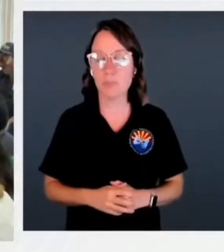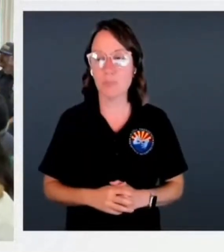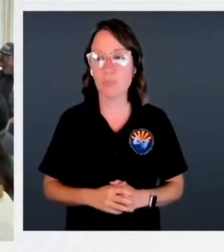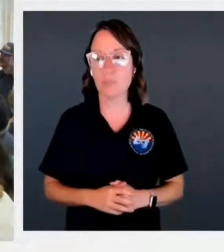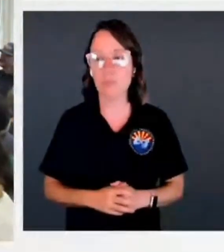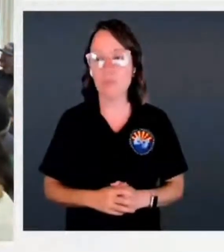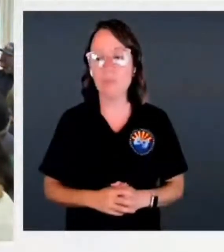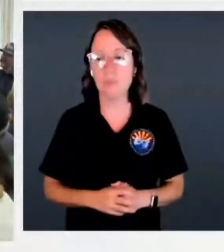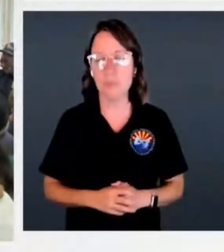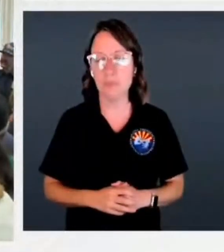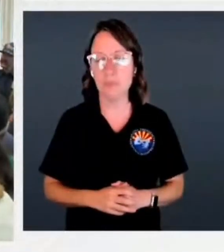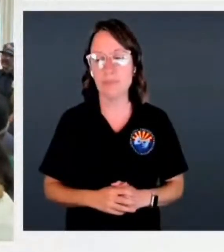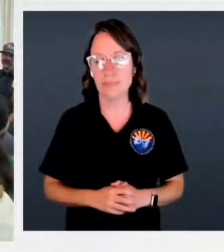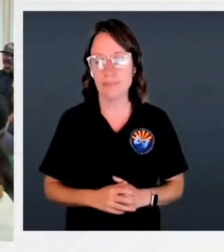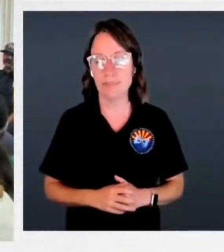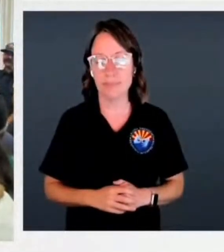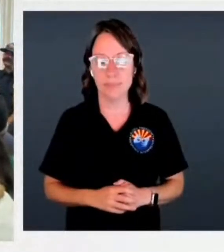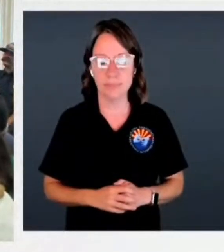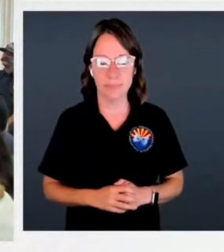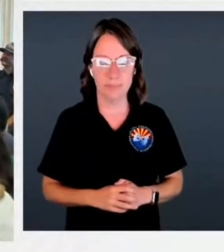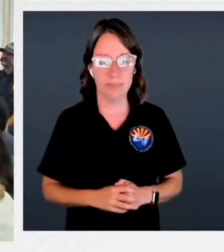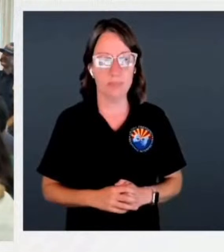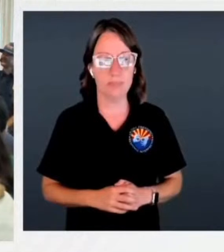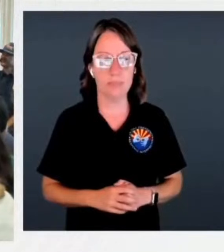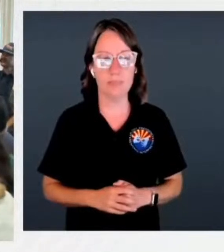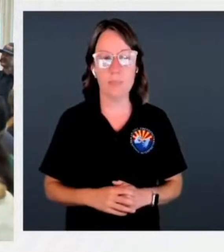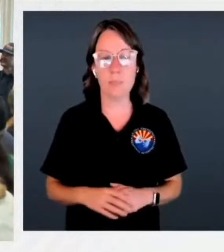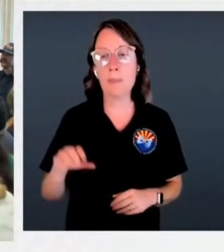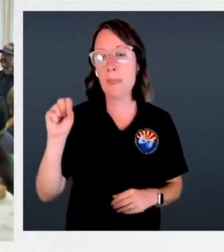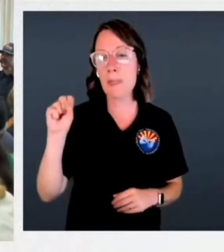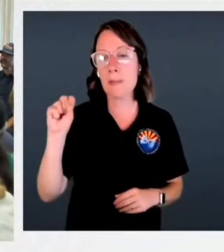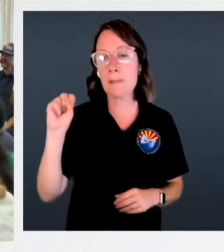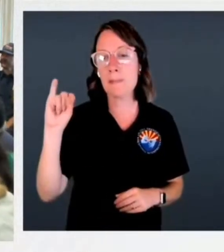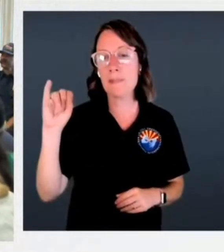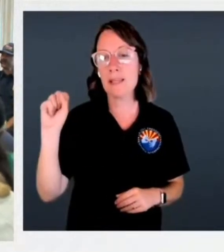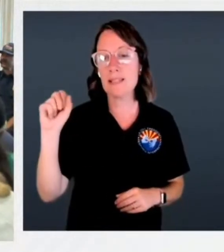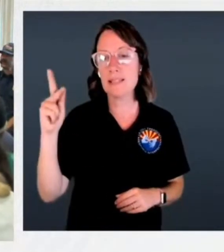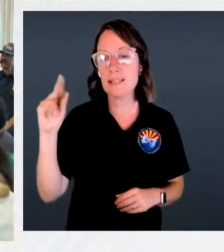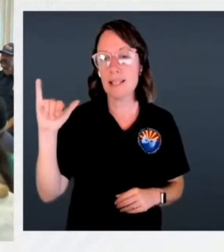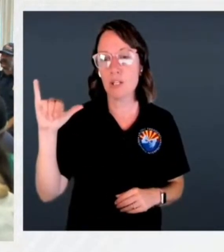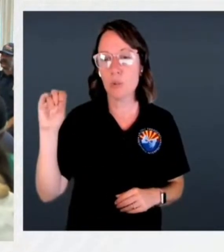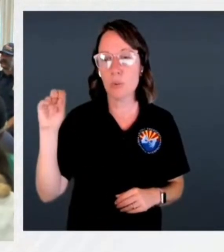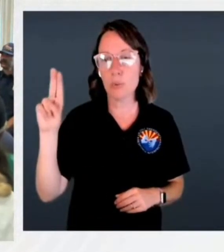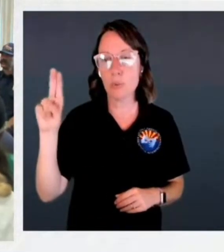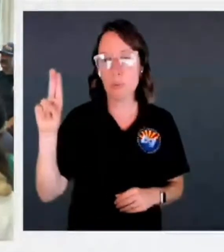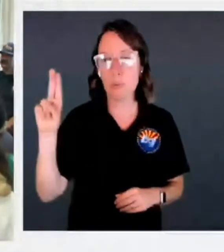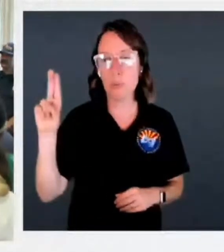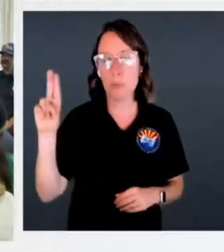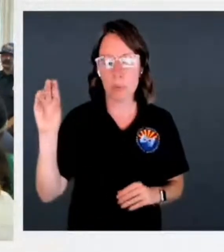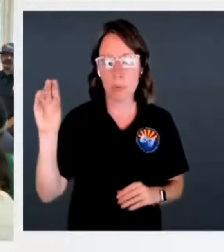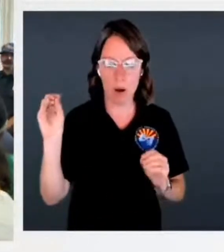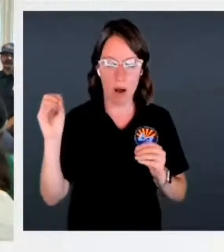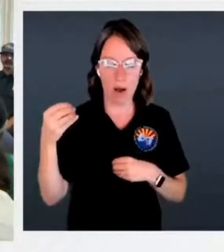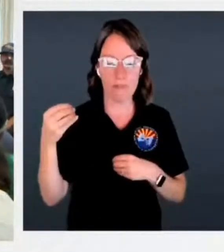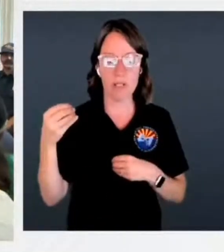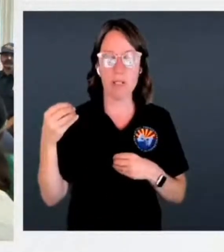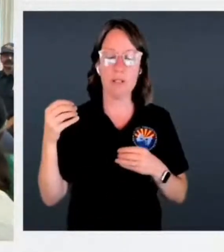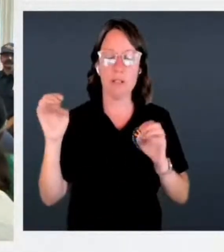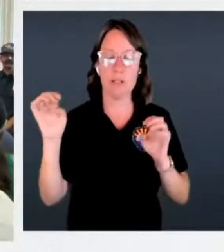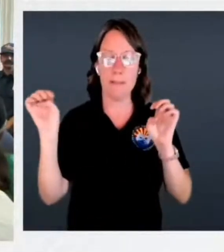Thank you, sir. Appreciate that. With Siskiyou County Office of Emergency Services, I'd like to bring up Director Brian Shonone.